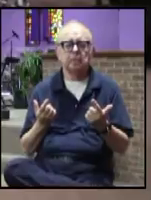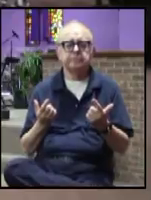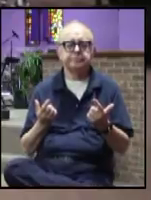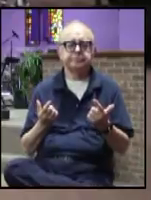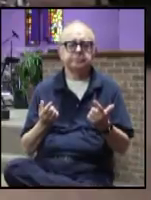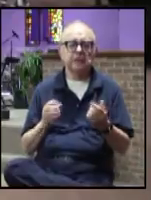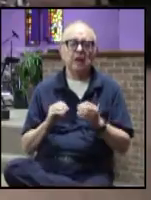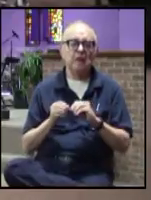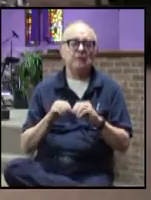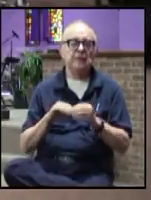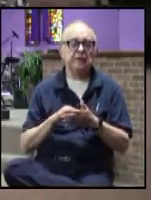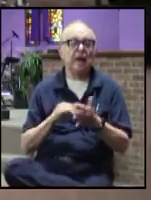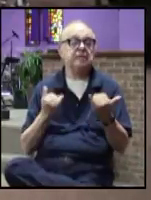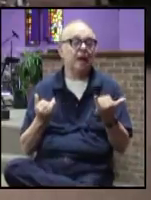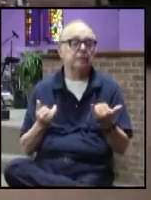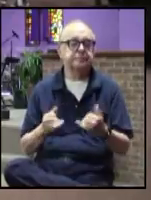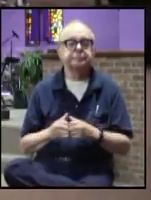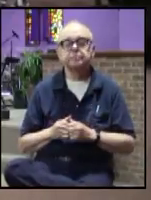fix it now.